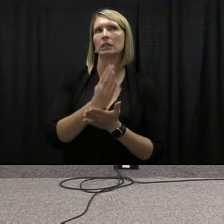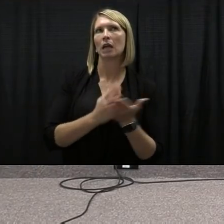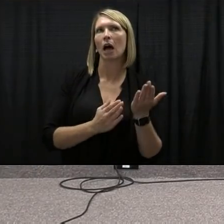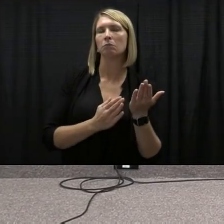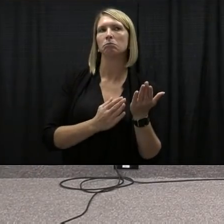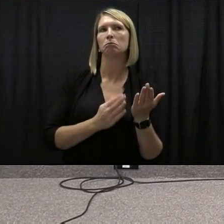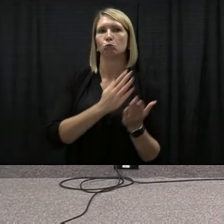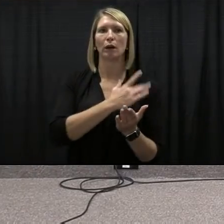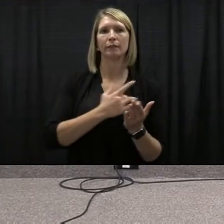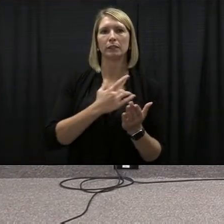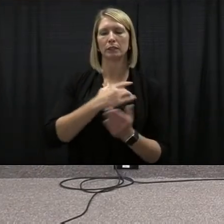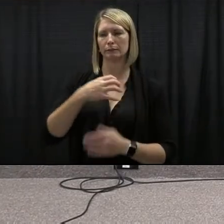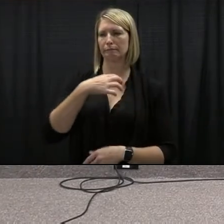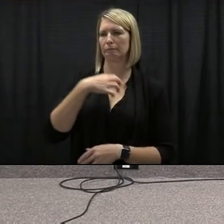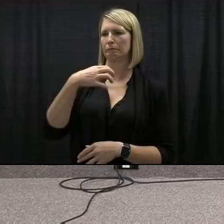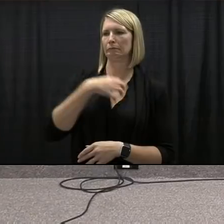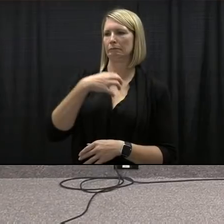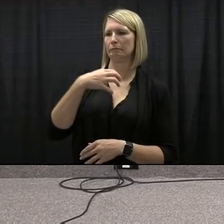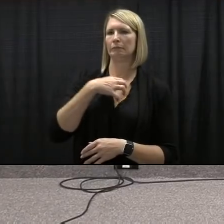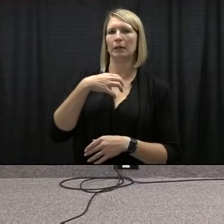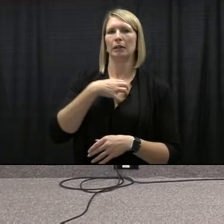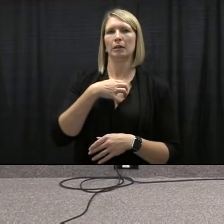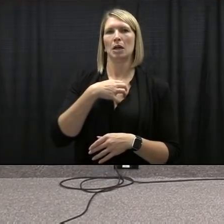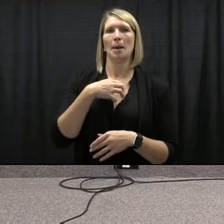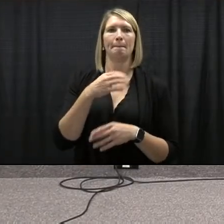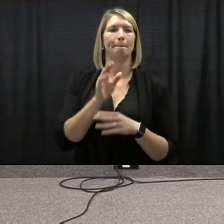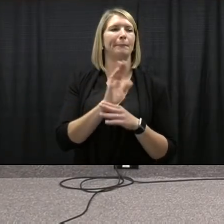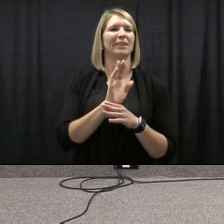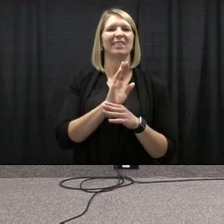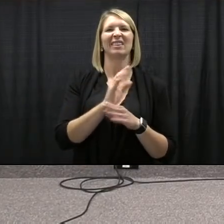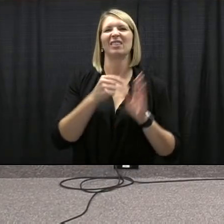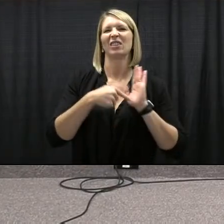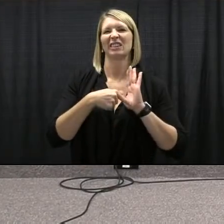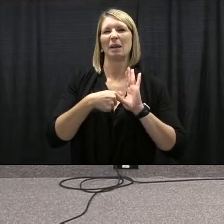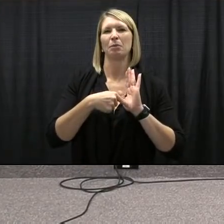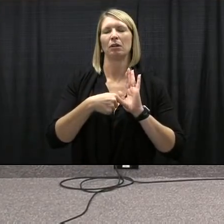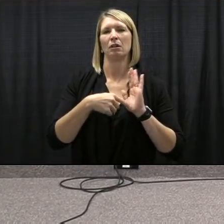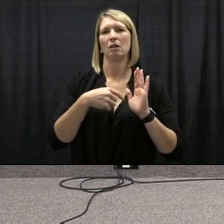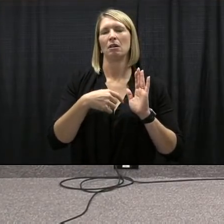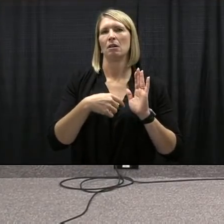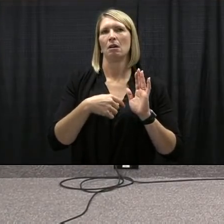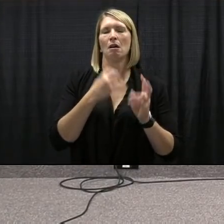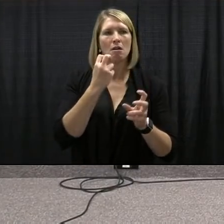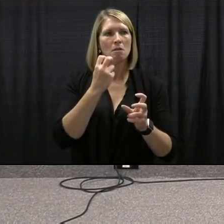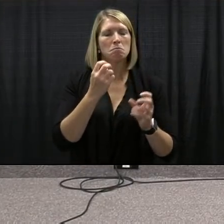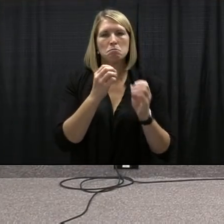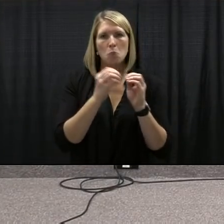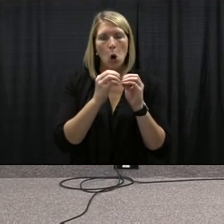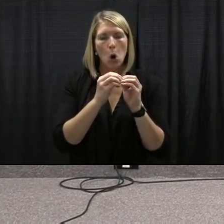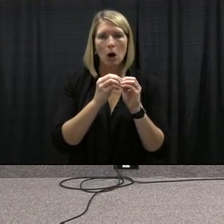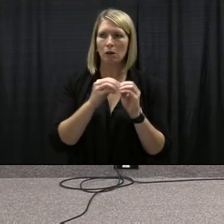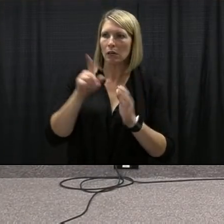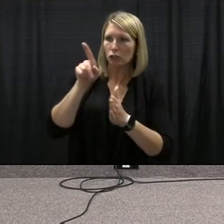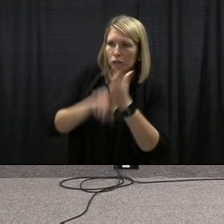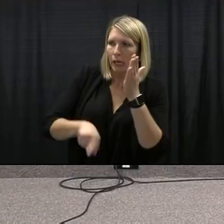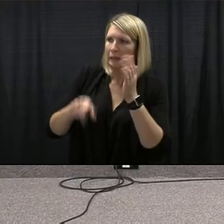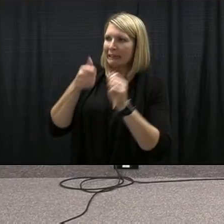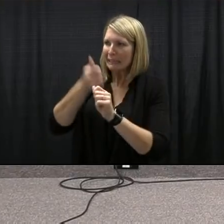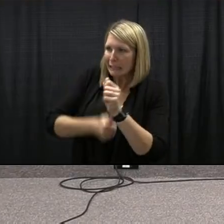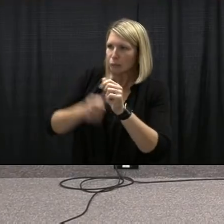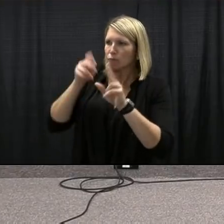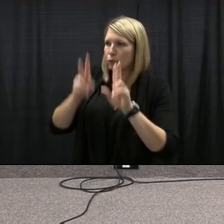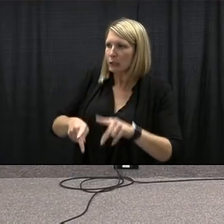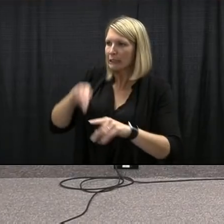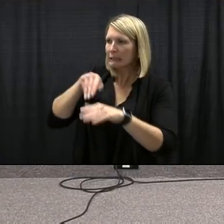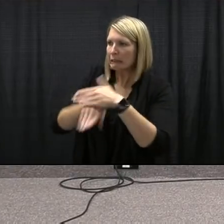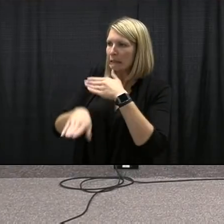that this takes more resources in terms of having people at doors checking vaccine passports. Are there any supports envisioned by the province